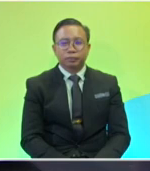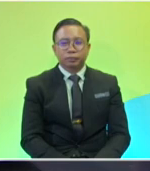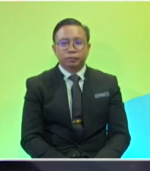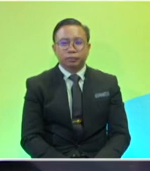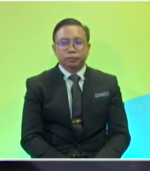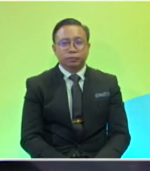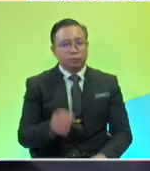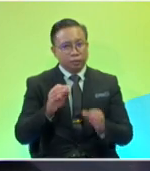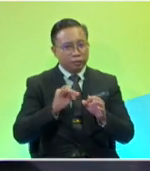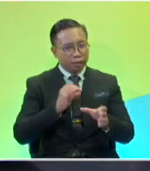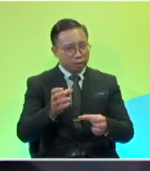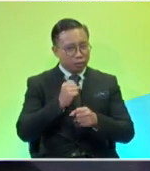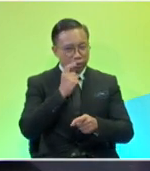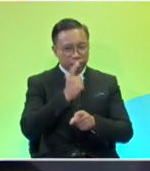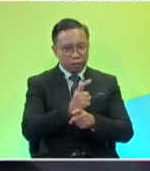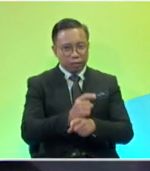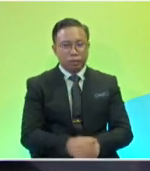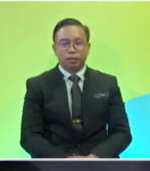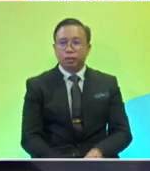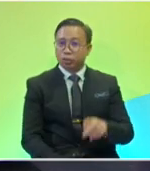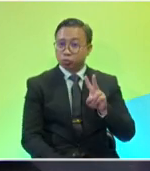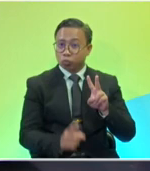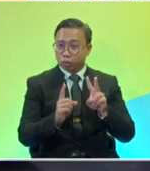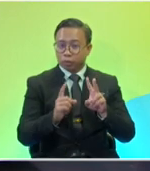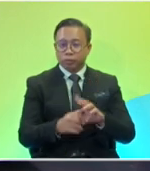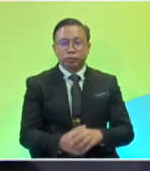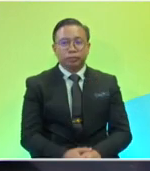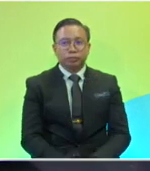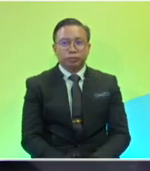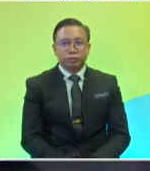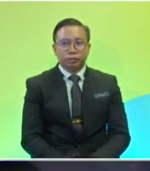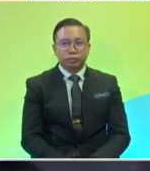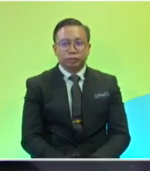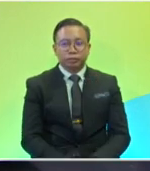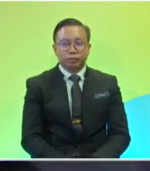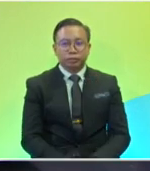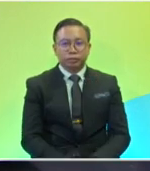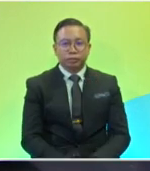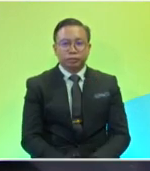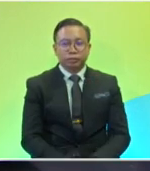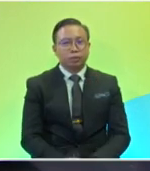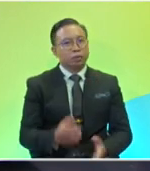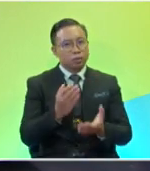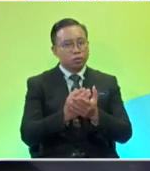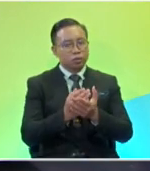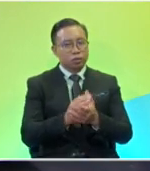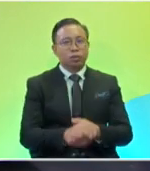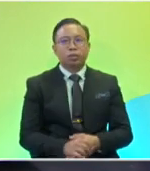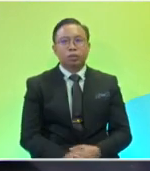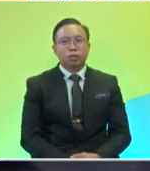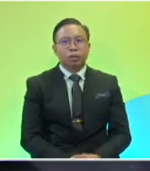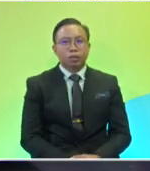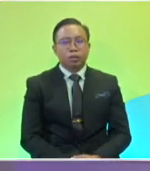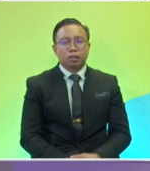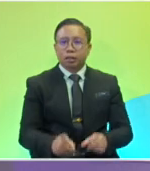So if I got it right, then 2-1 lah. So okay. Score. Maybe we go for a short break. Okay, sure, yeah. sure. Go for a short break.